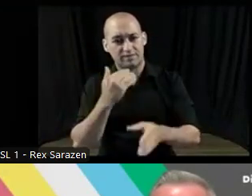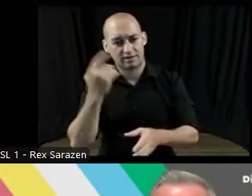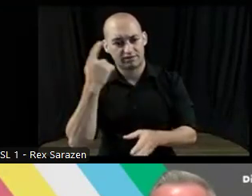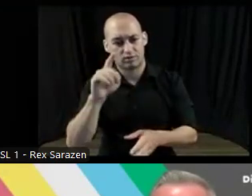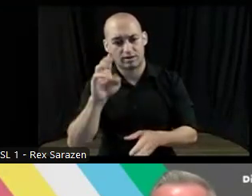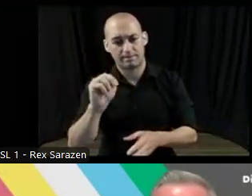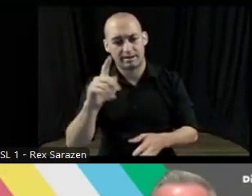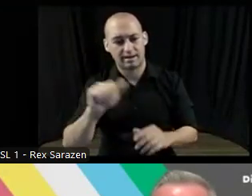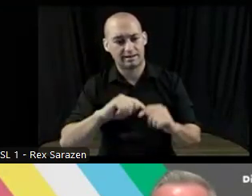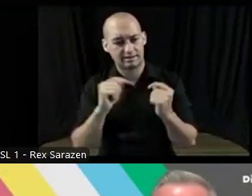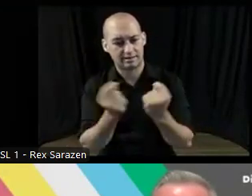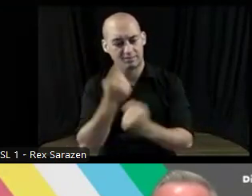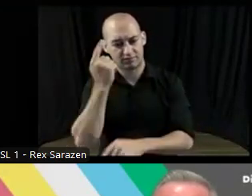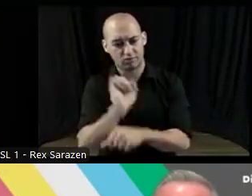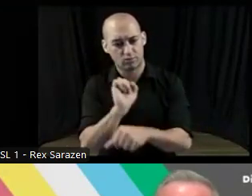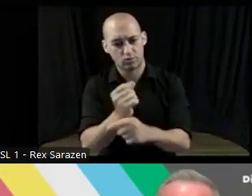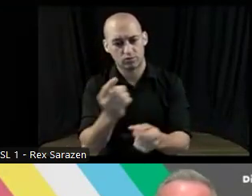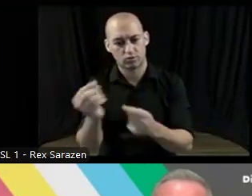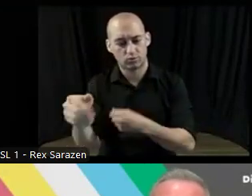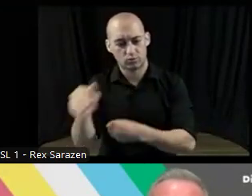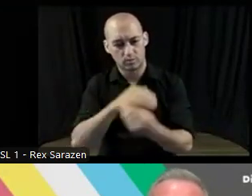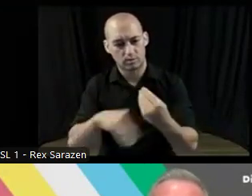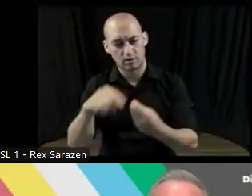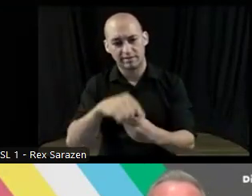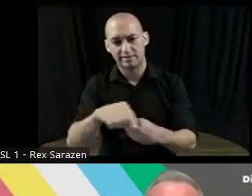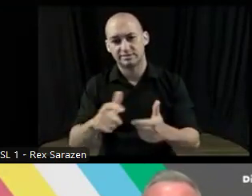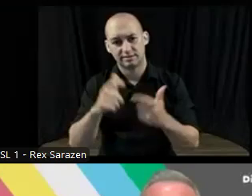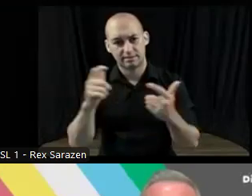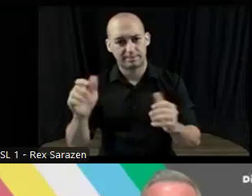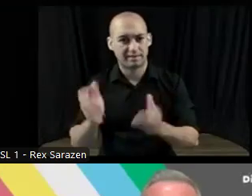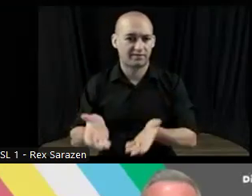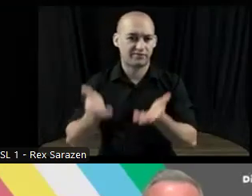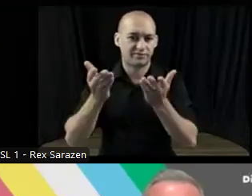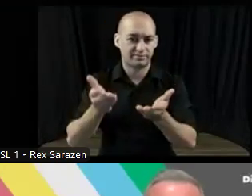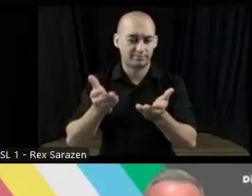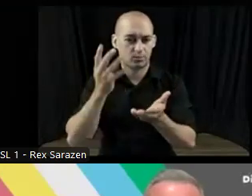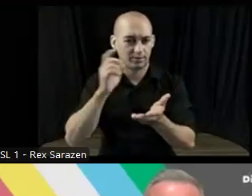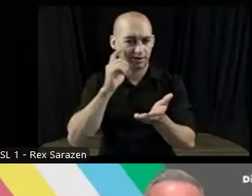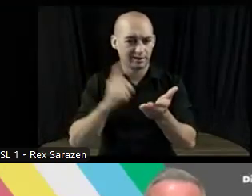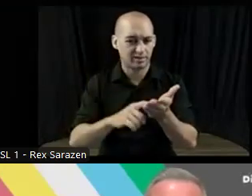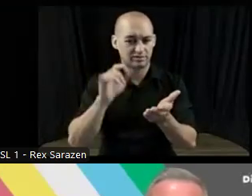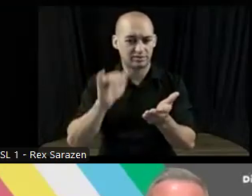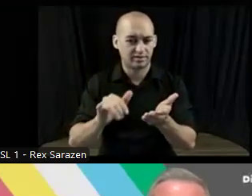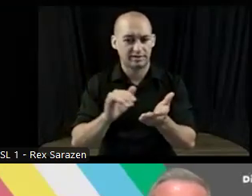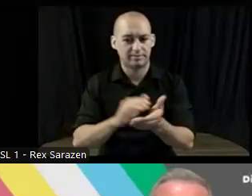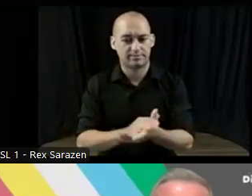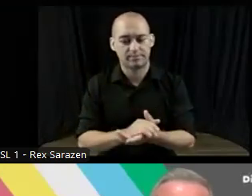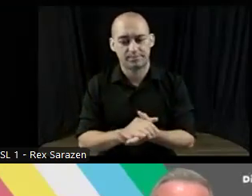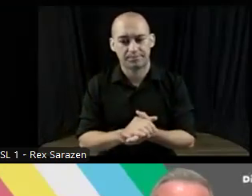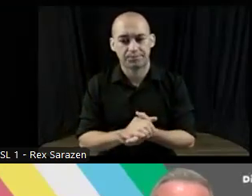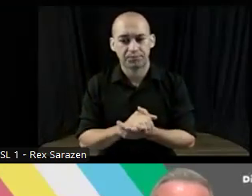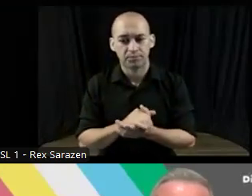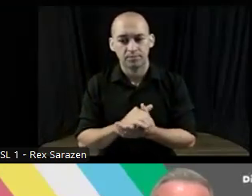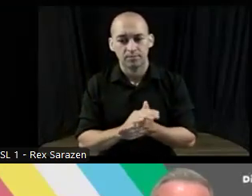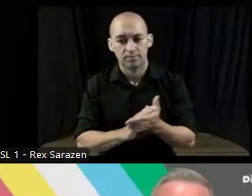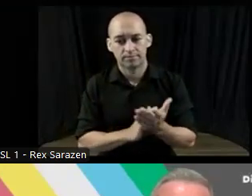all of the work that you're doing surrounding this. I know it's a big lift, so we really want to acknowledge that and echo Bertha's sentiments as well.